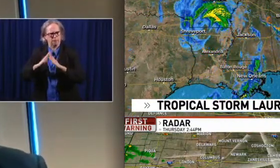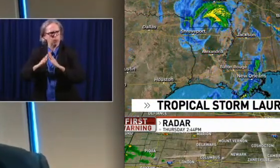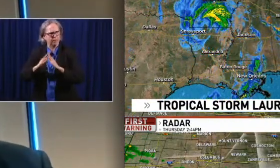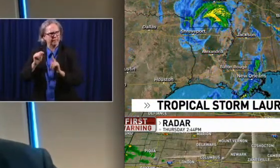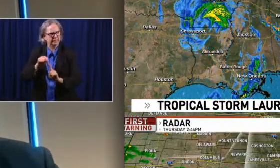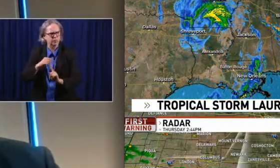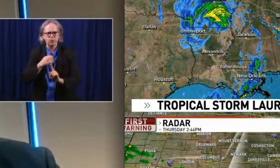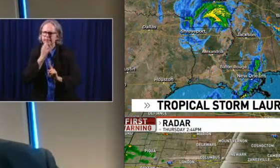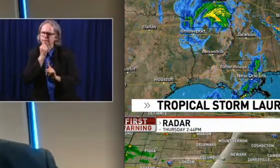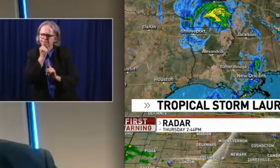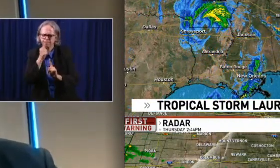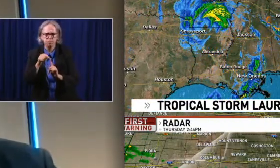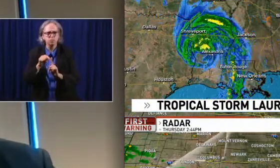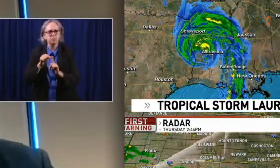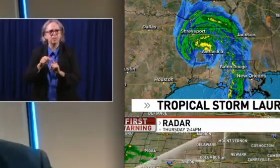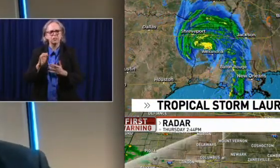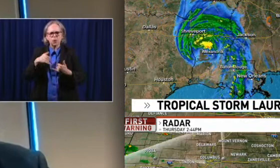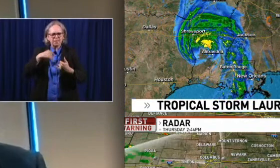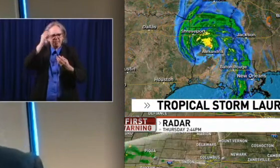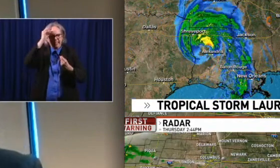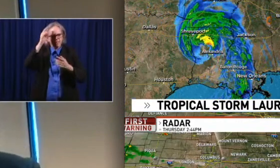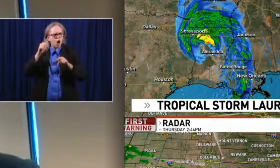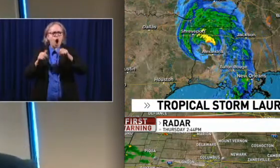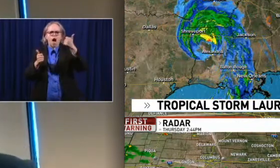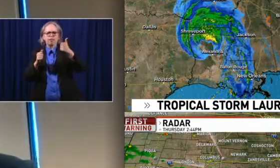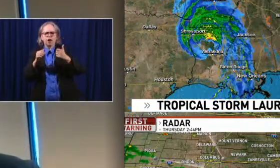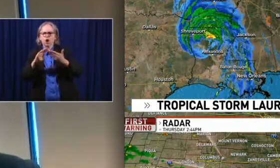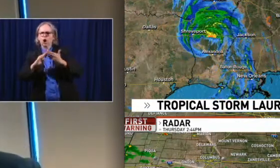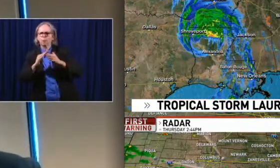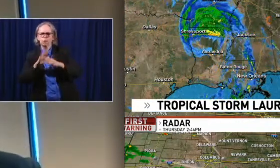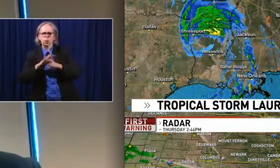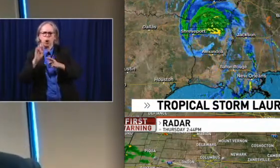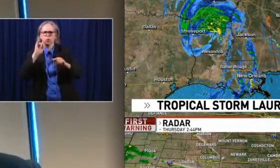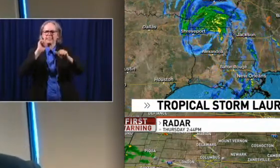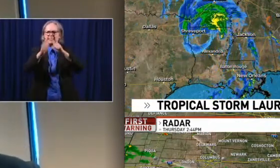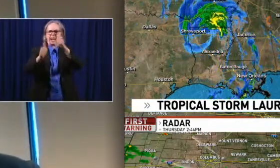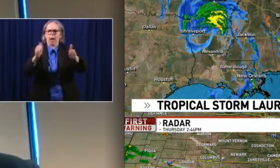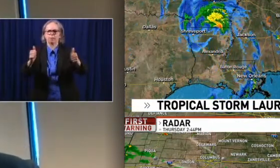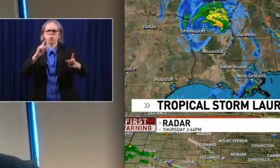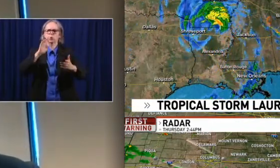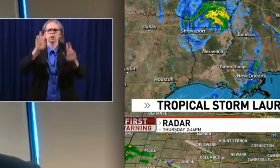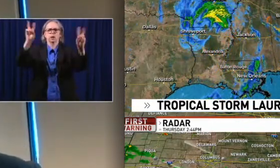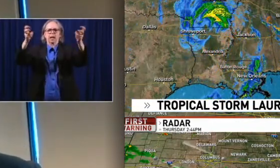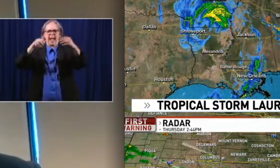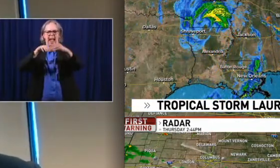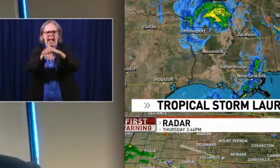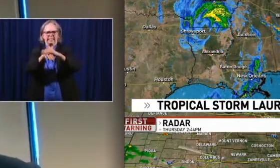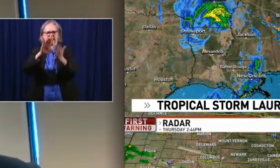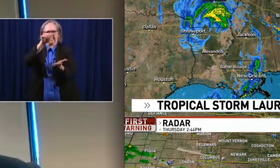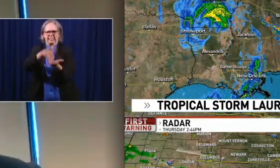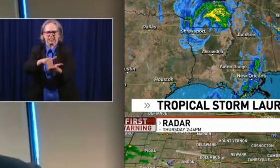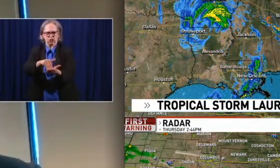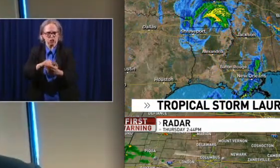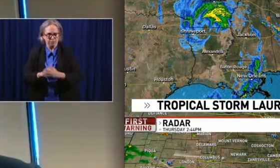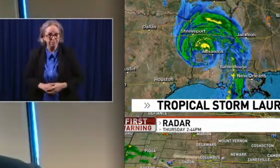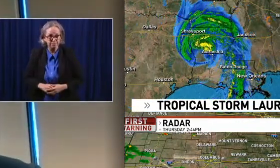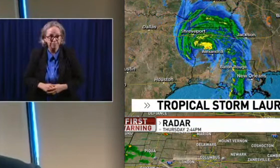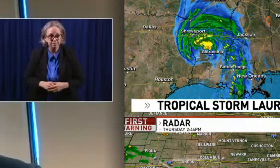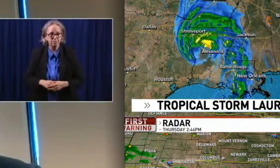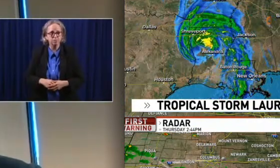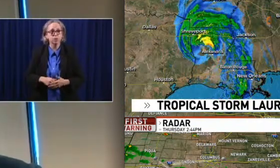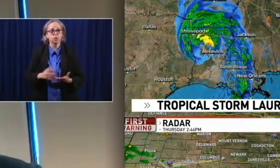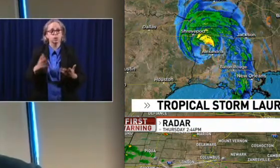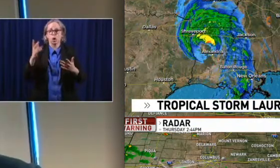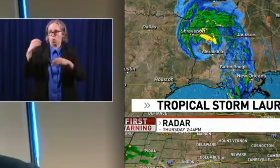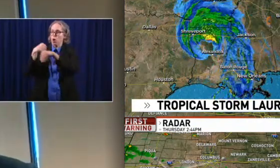to expand on what we do in the eastern portion of the county up in Euclid. So I think more remote instruction and